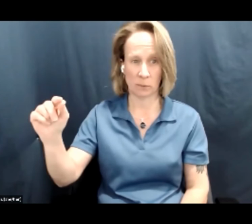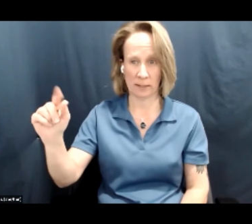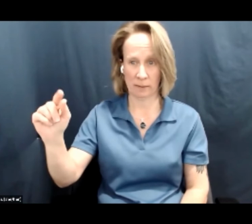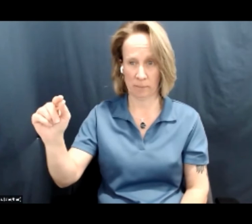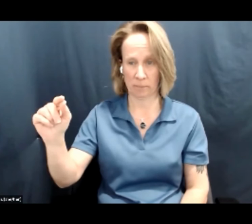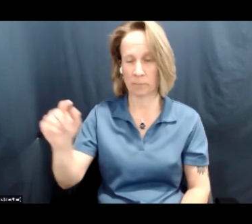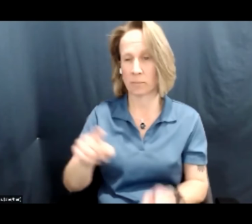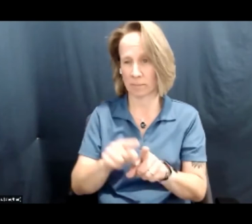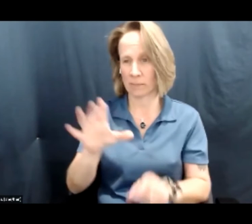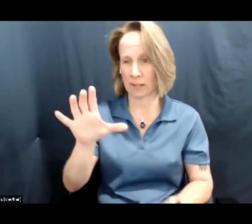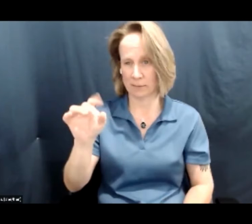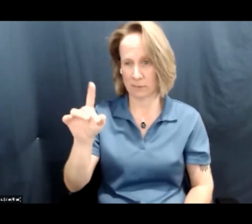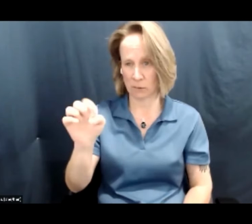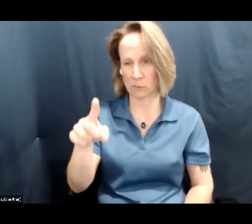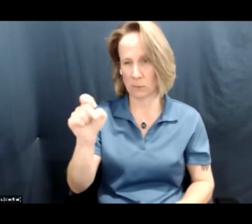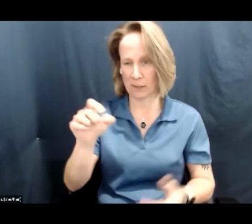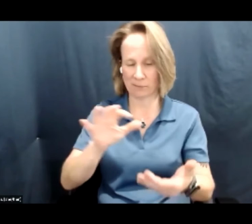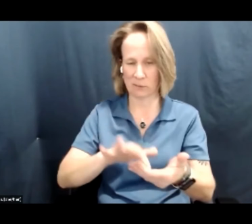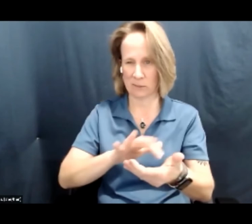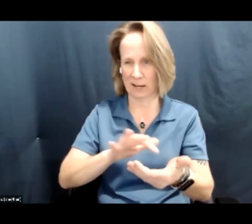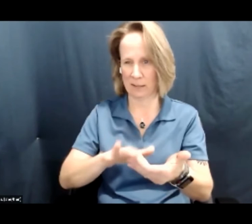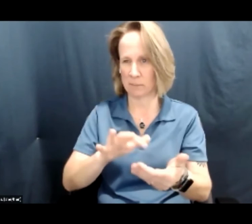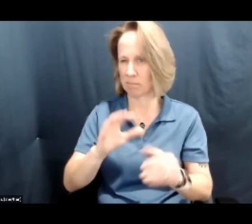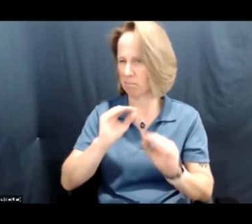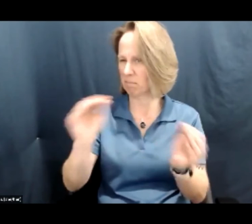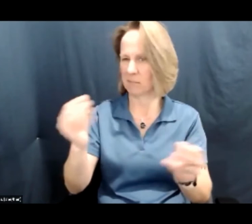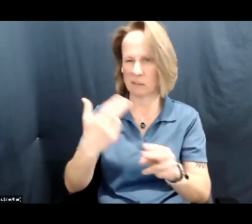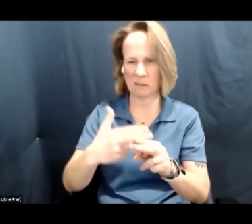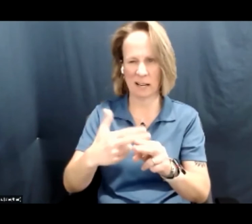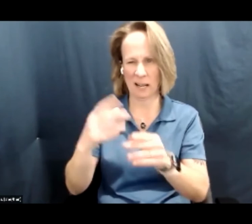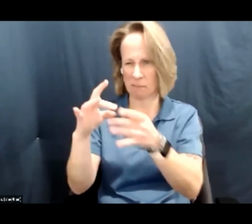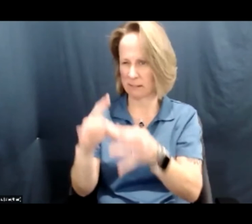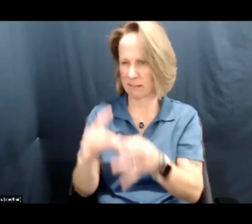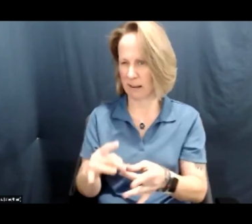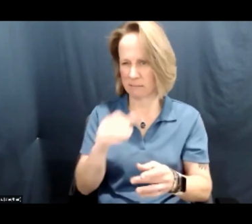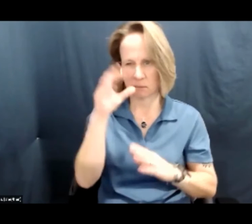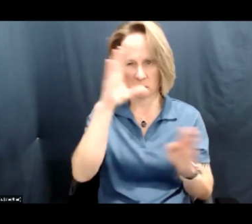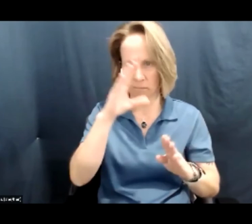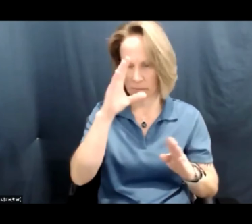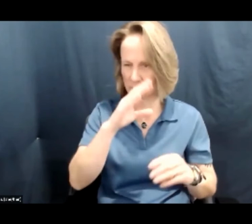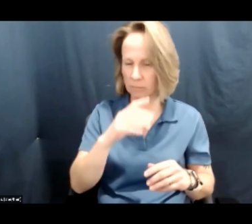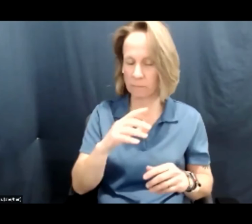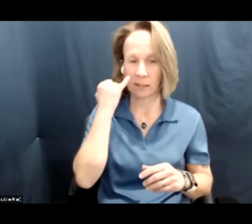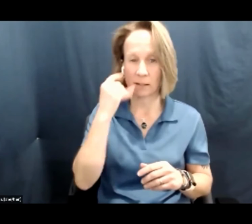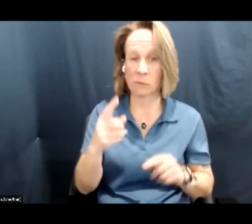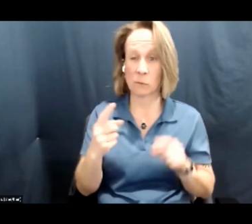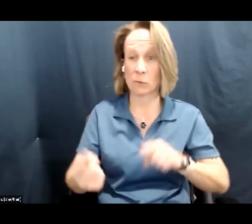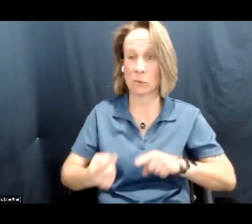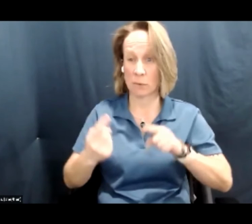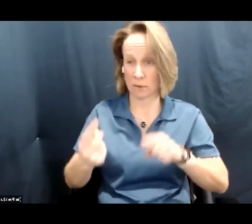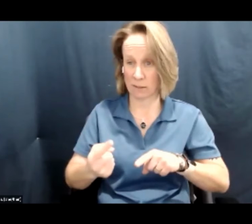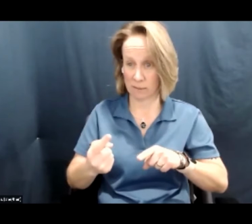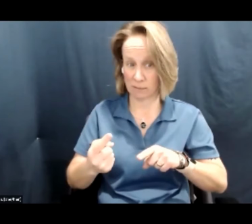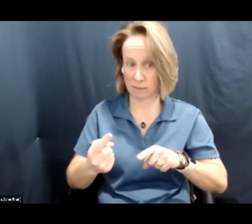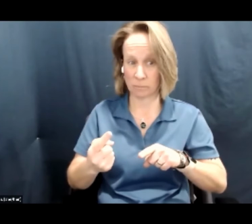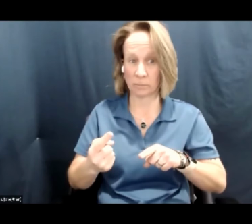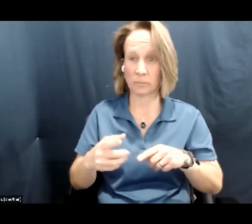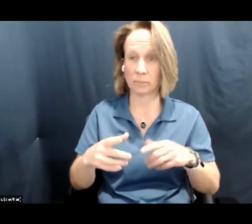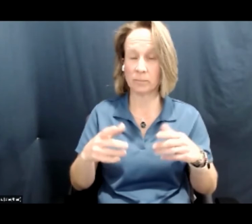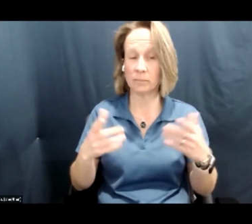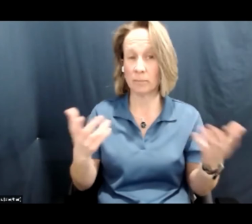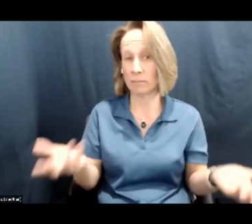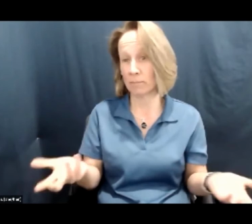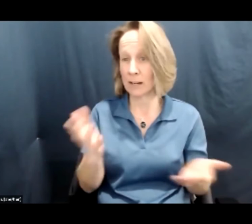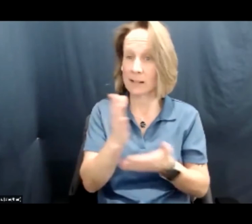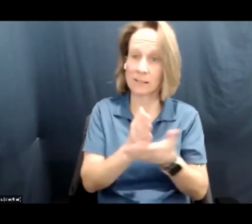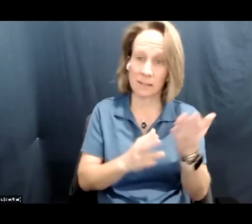And then you just type it in. It's anonymous, so don't worry about that. And then if you're struggling with the question, some identities that you bring